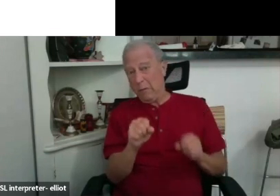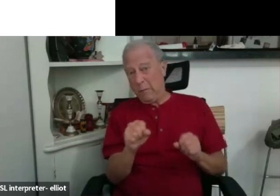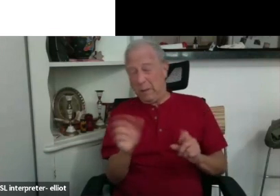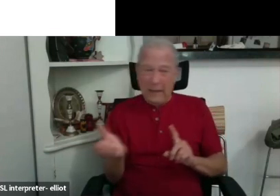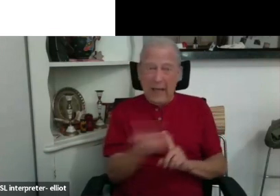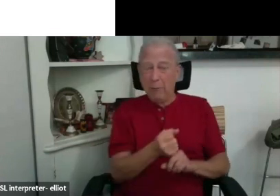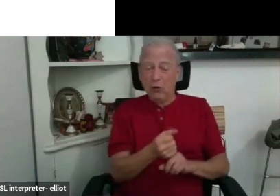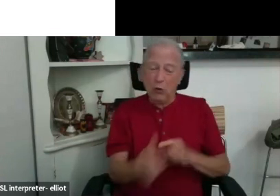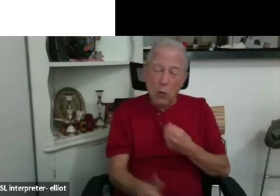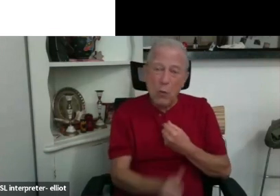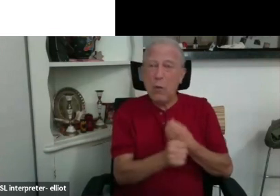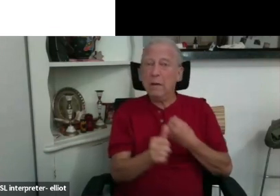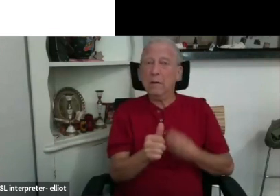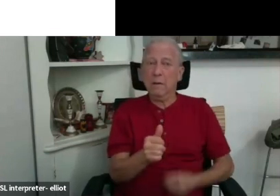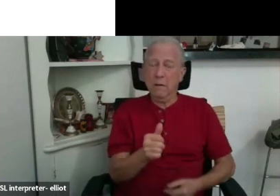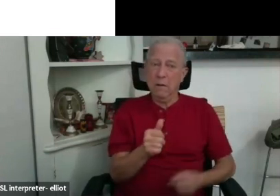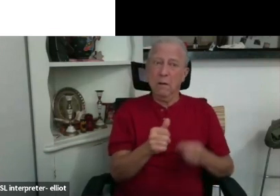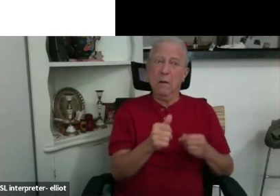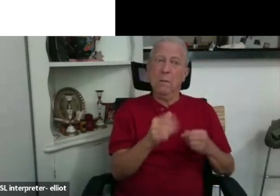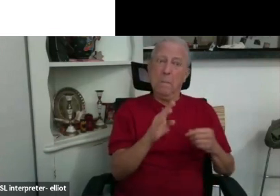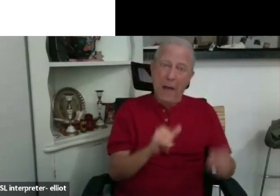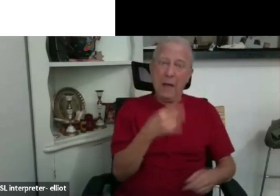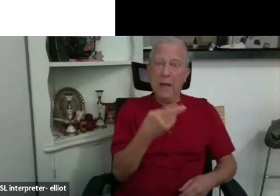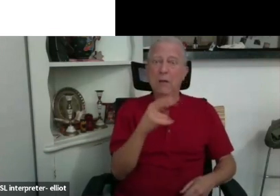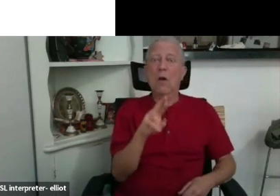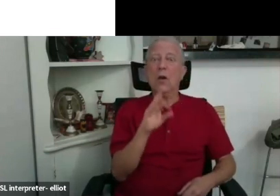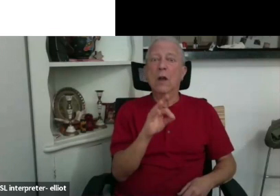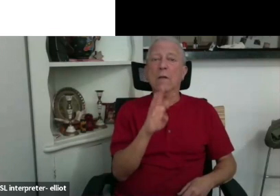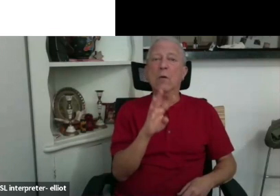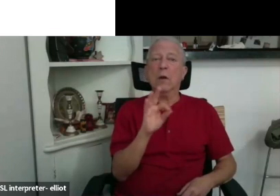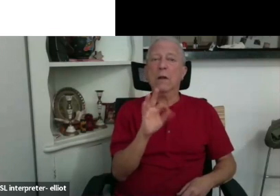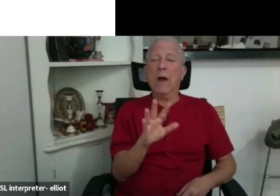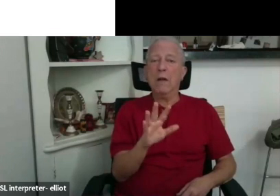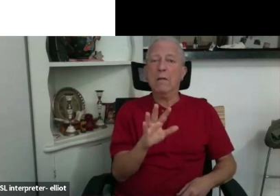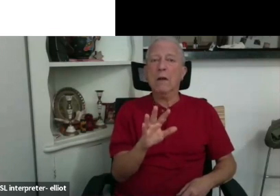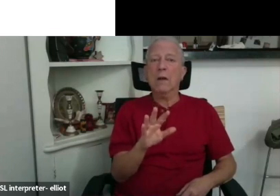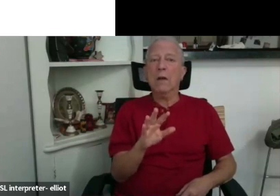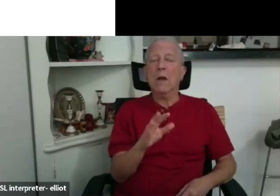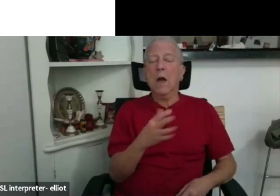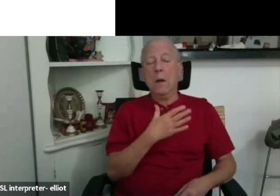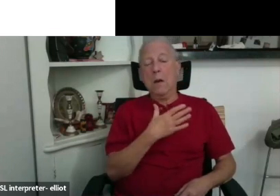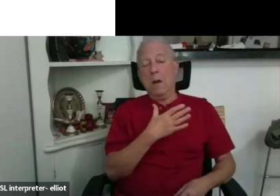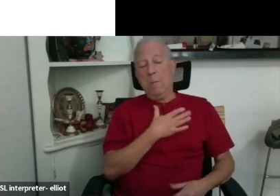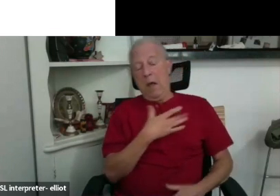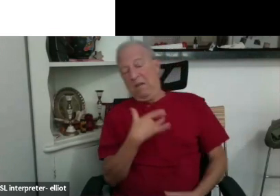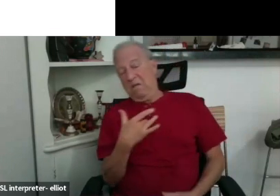or threatened by HR 9495? The answer I lean towards